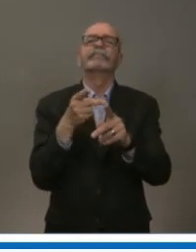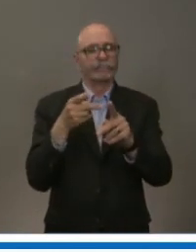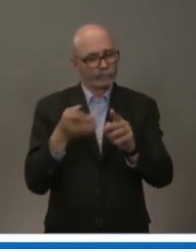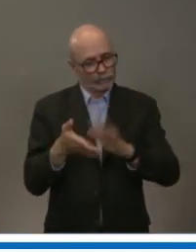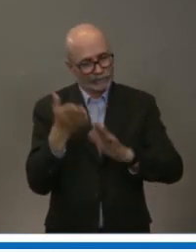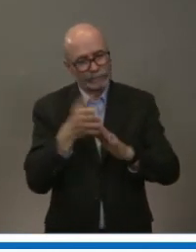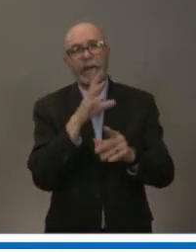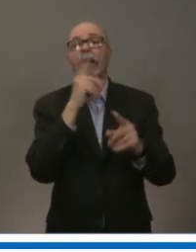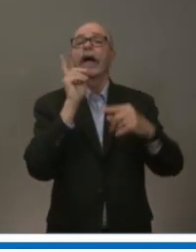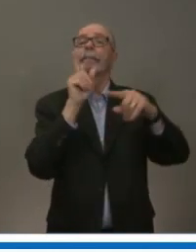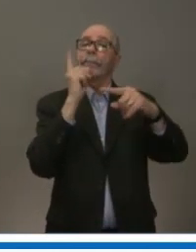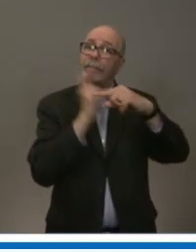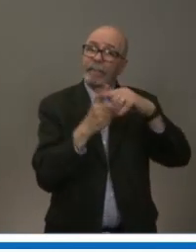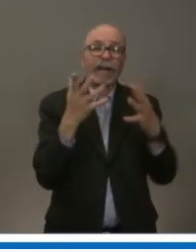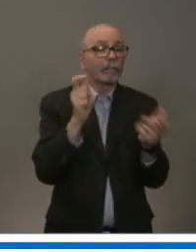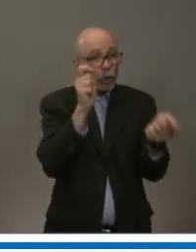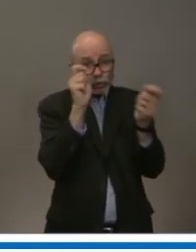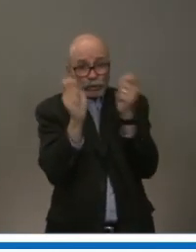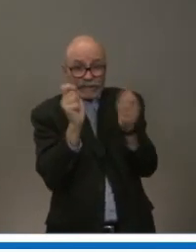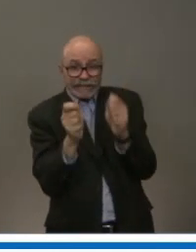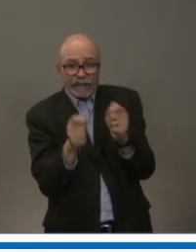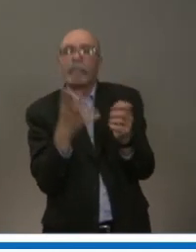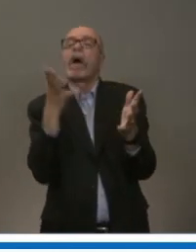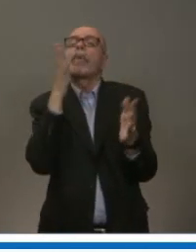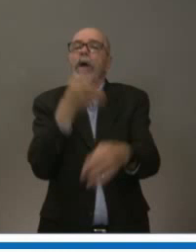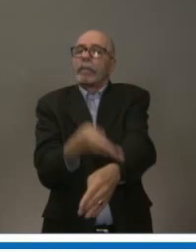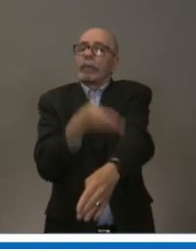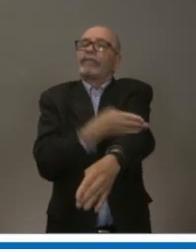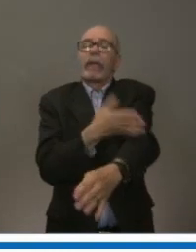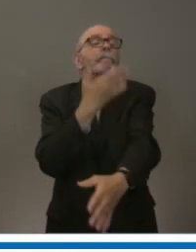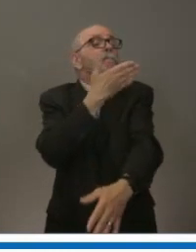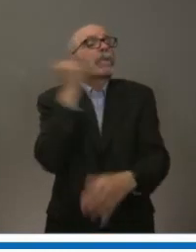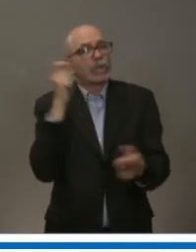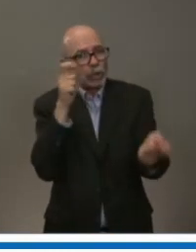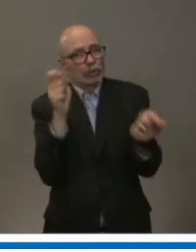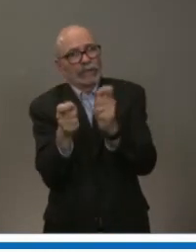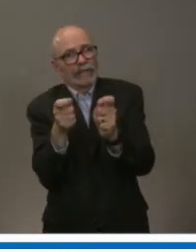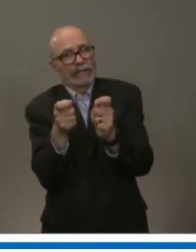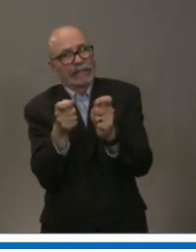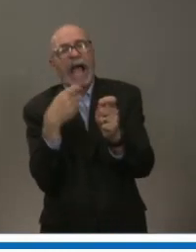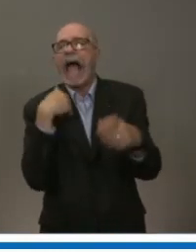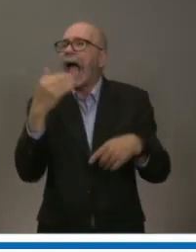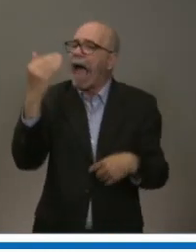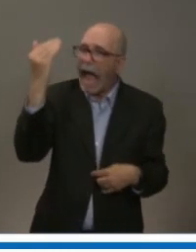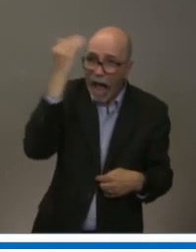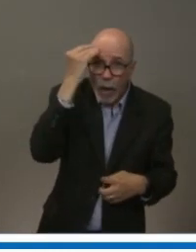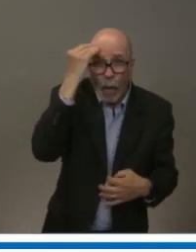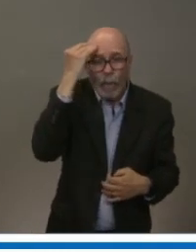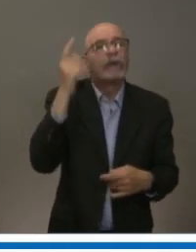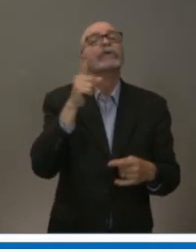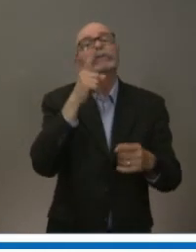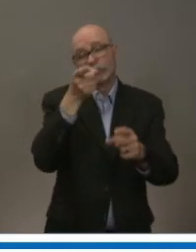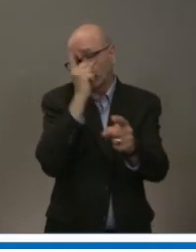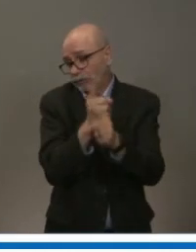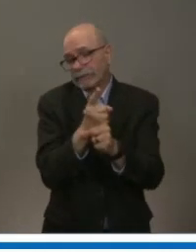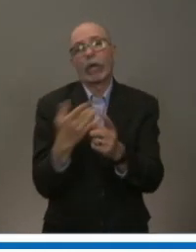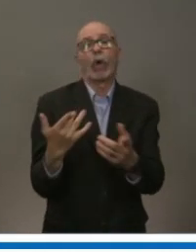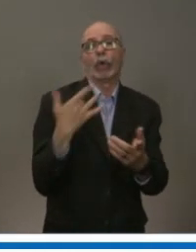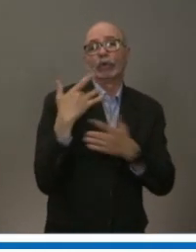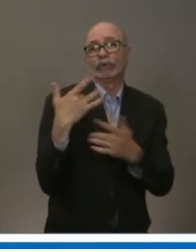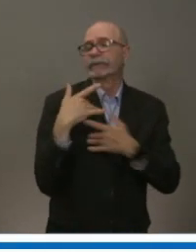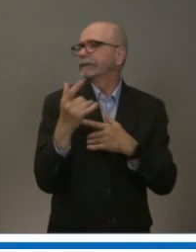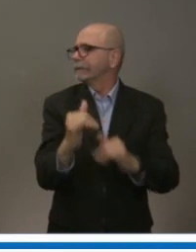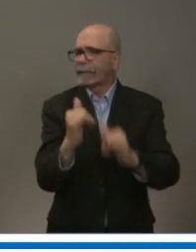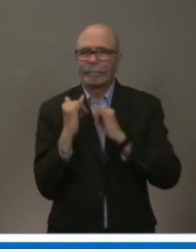that. And I know there are some concerns from drivers around that. But like healthcare workers, they are essential